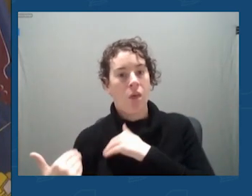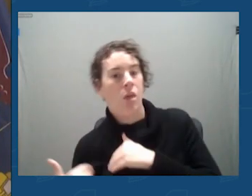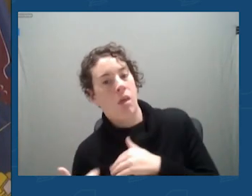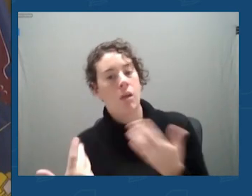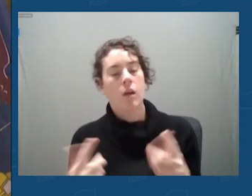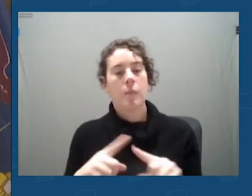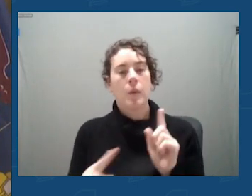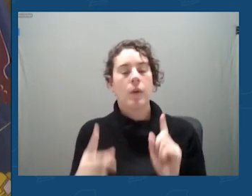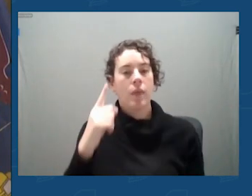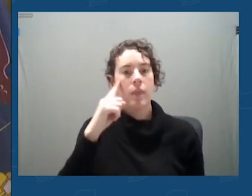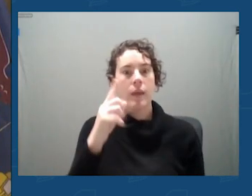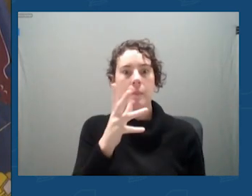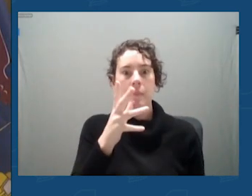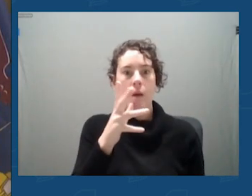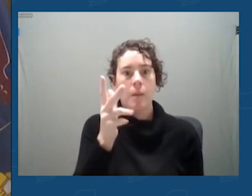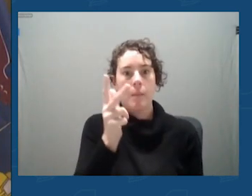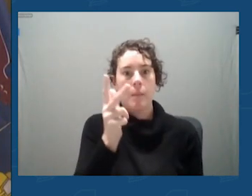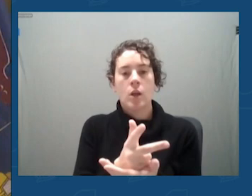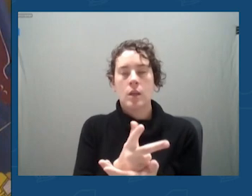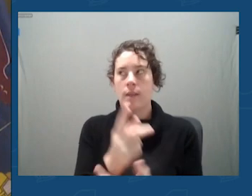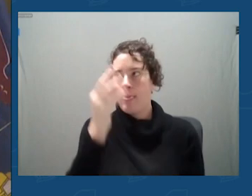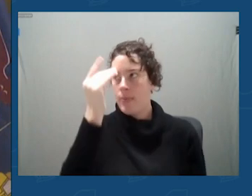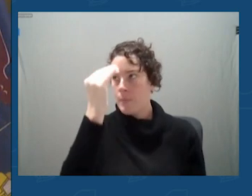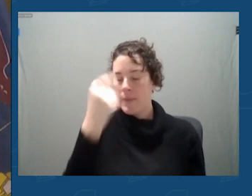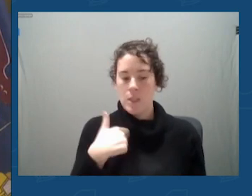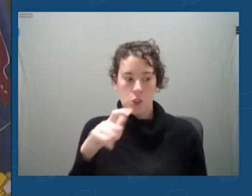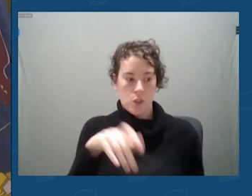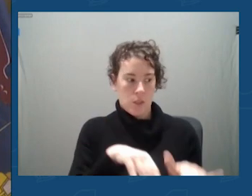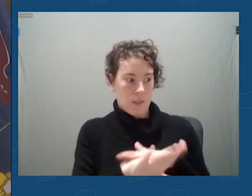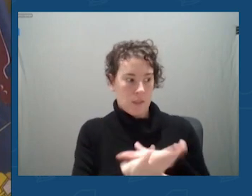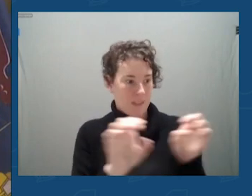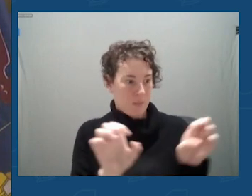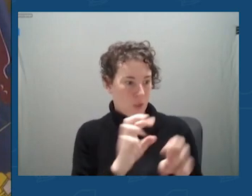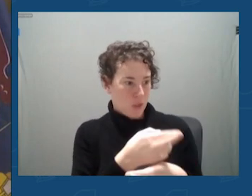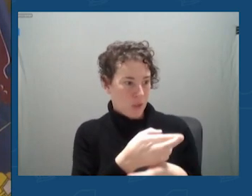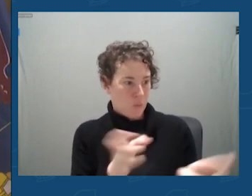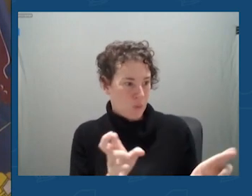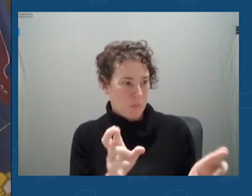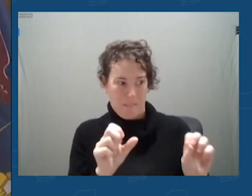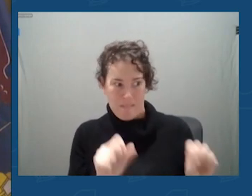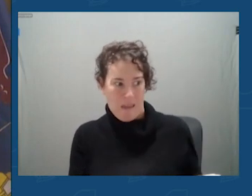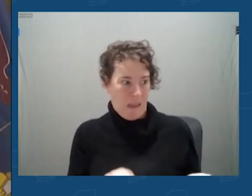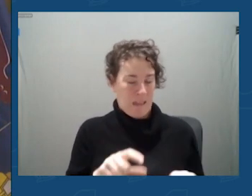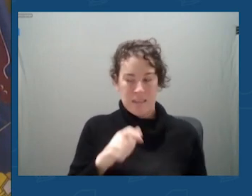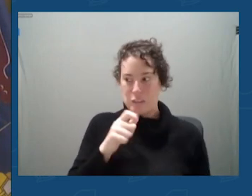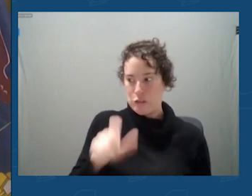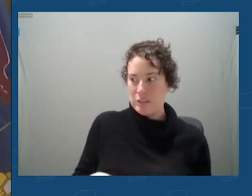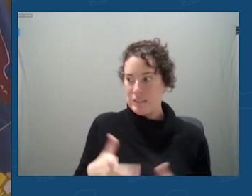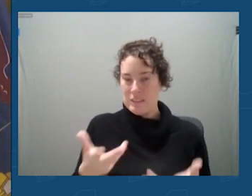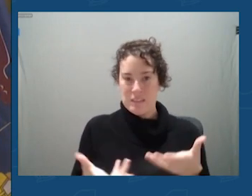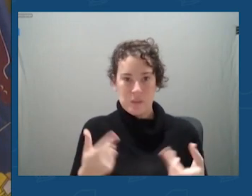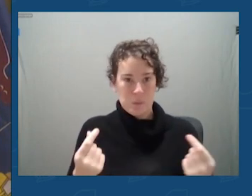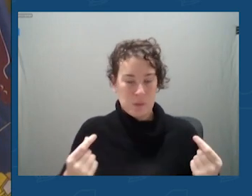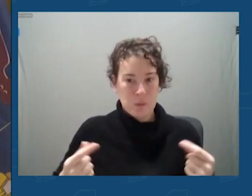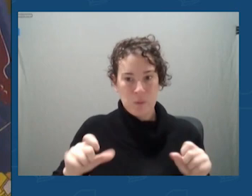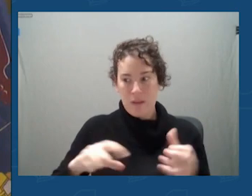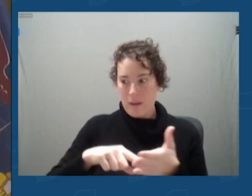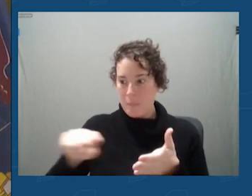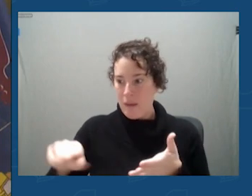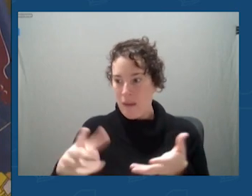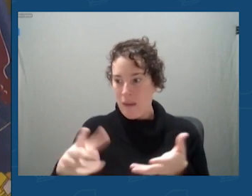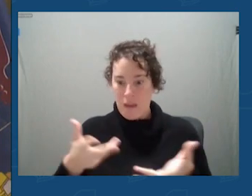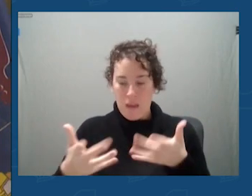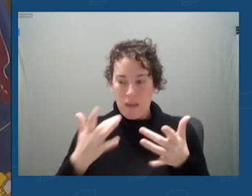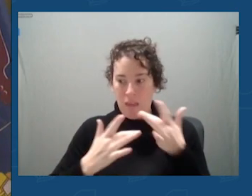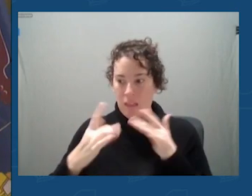lot, deciding whether she should take her child into an emergency room or not. Is she going to be able to pay for this? Is she going to be straddled with debt? I mean, the